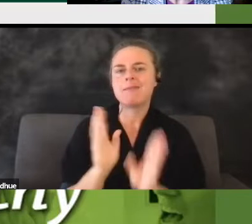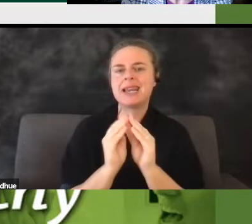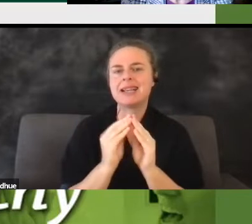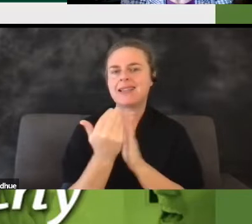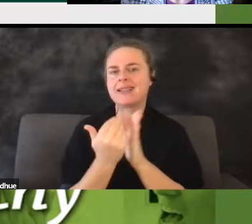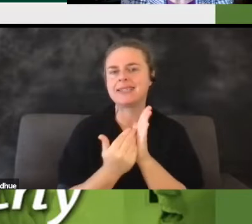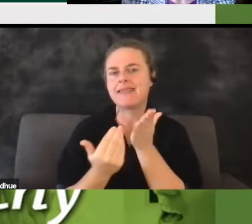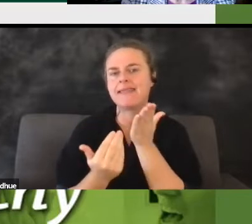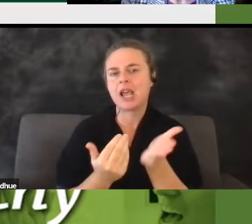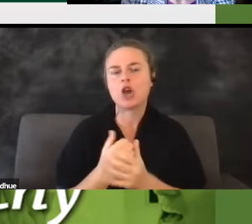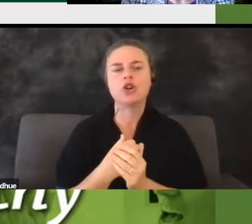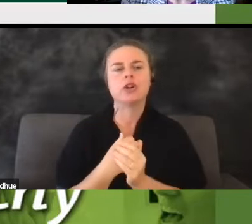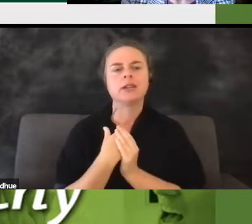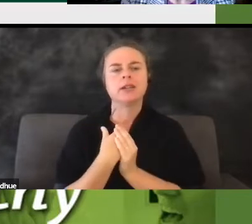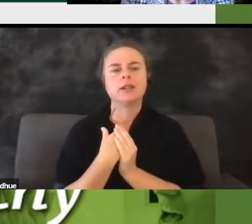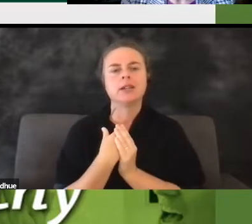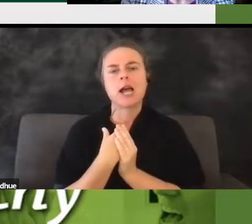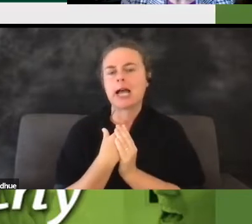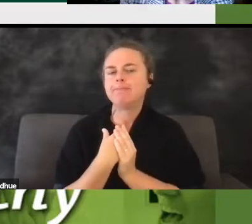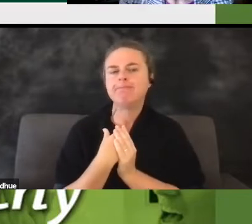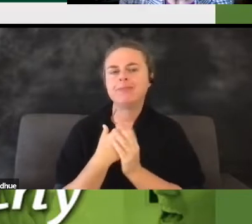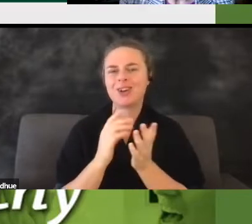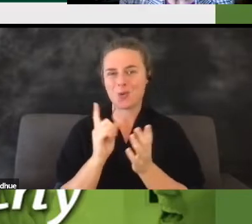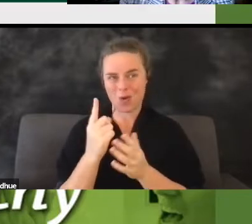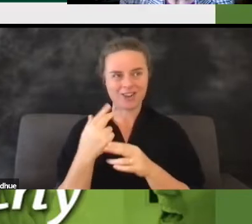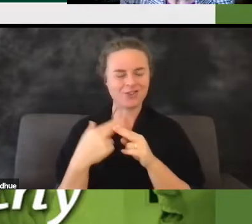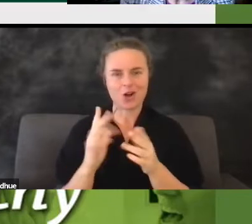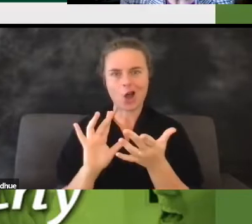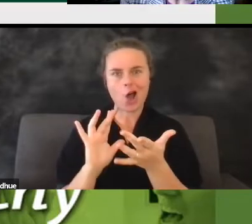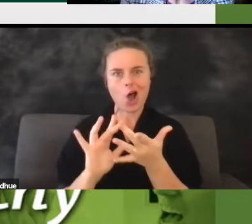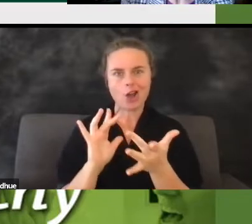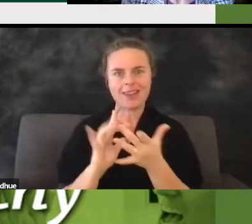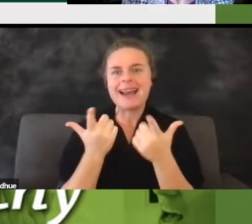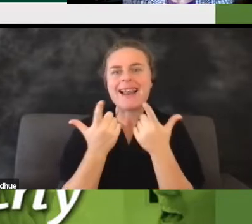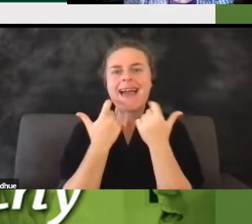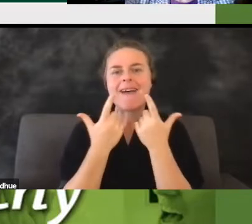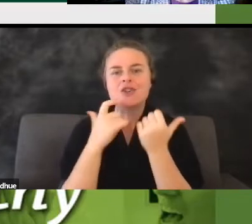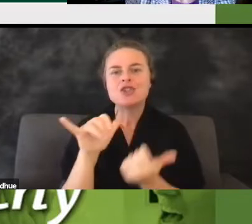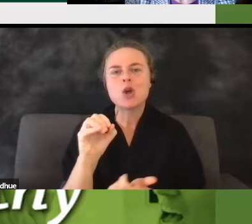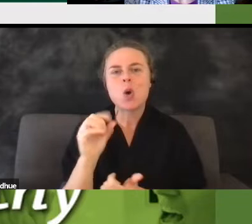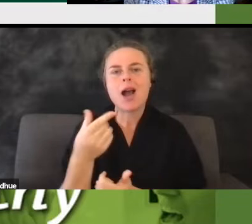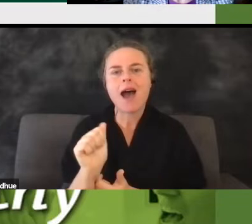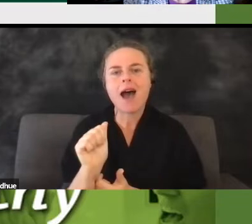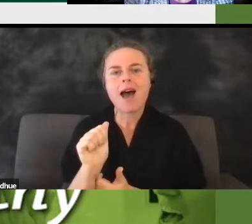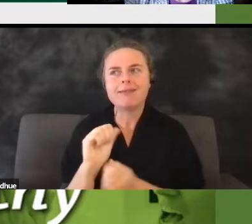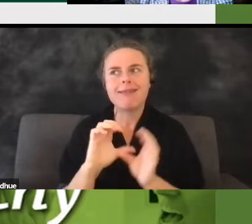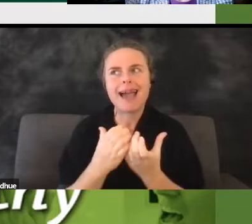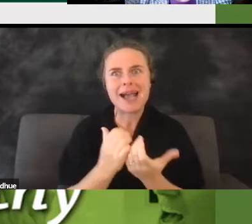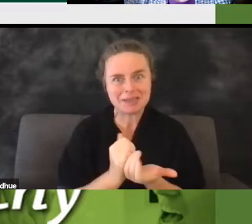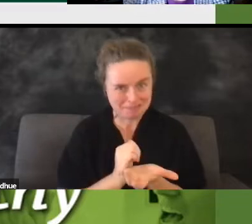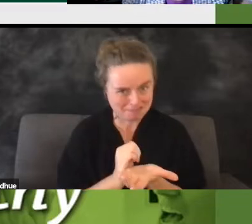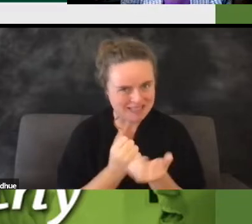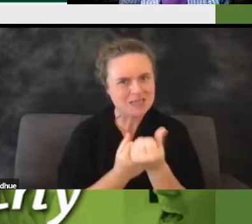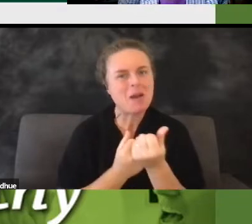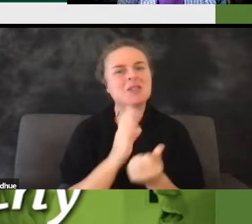they had an online laughter yoga class that's sponsored by our designated mental health